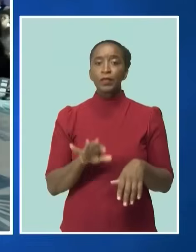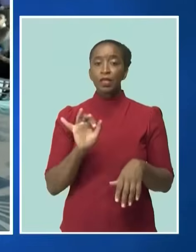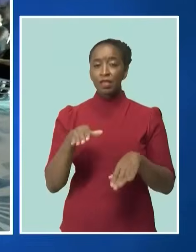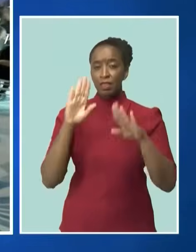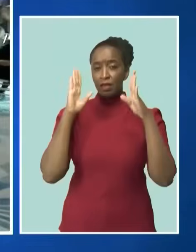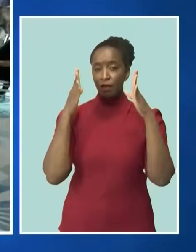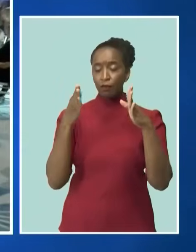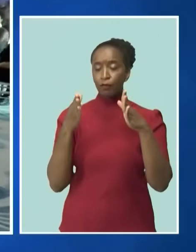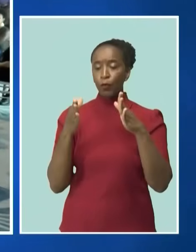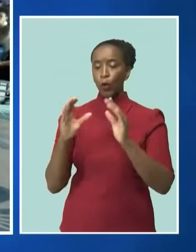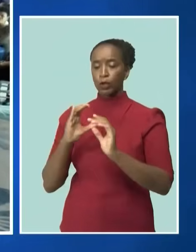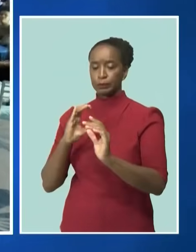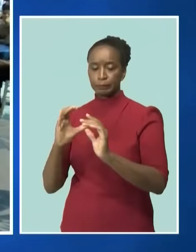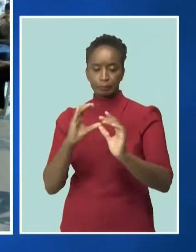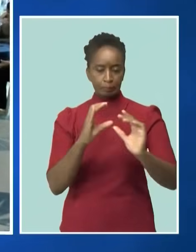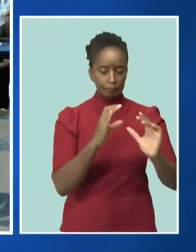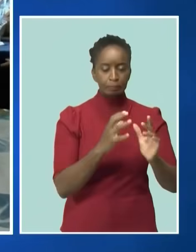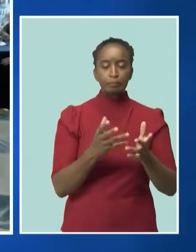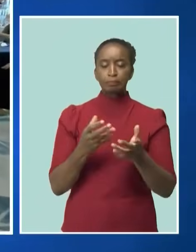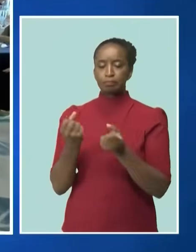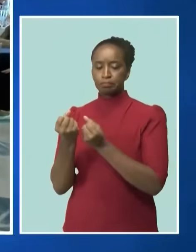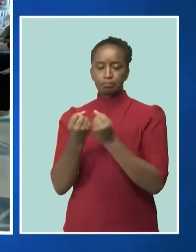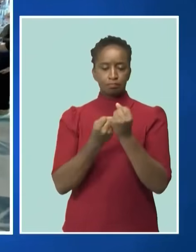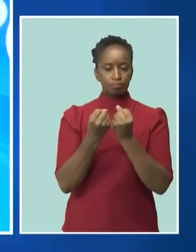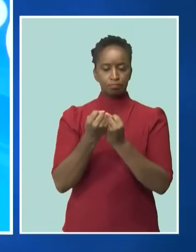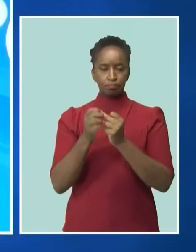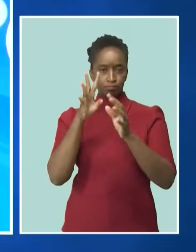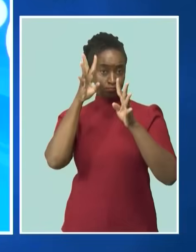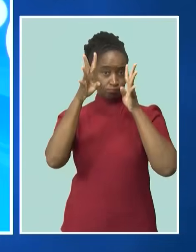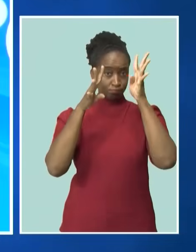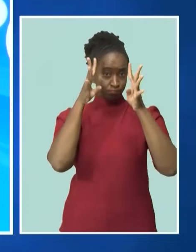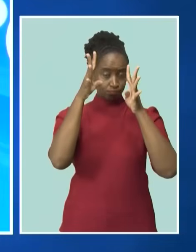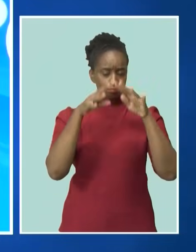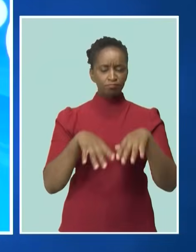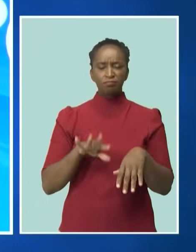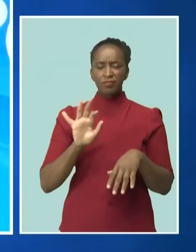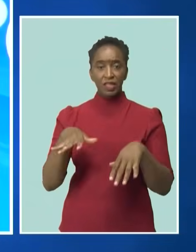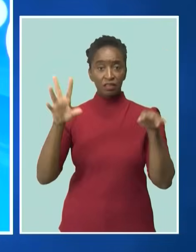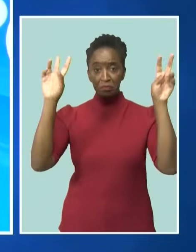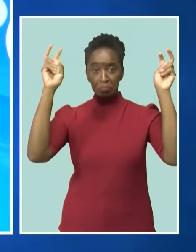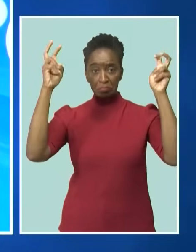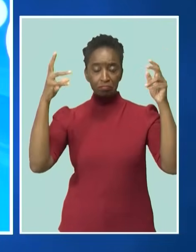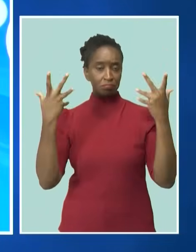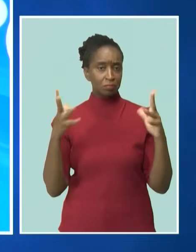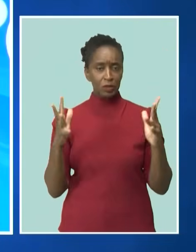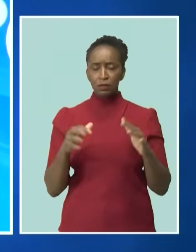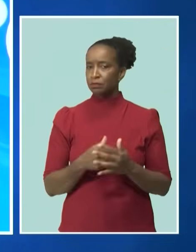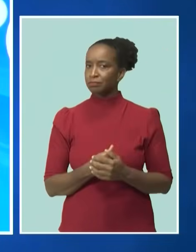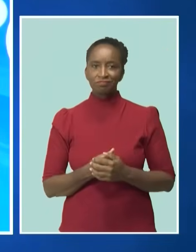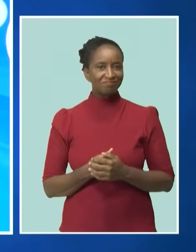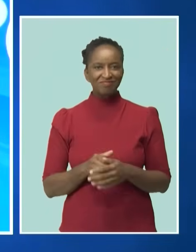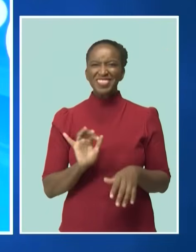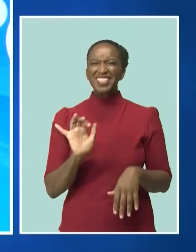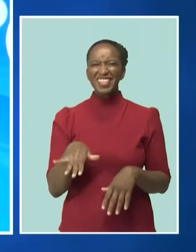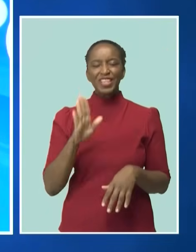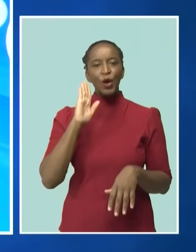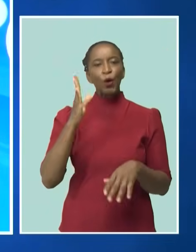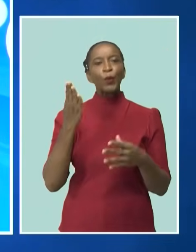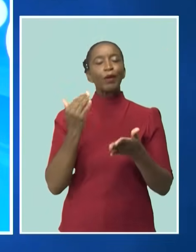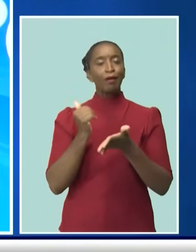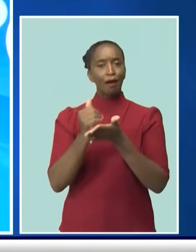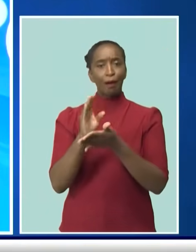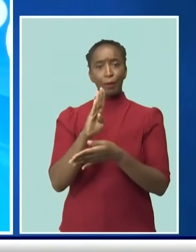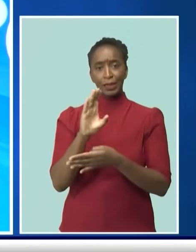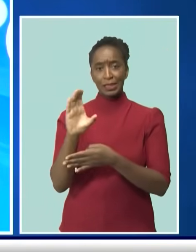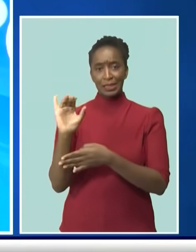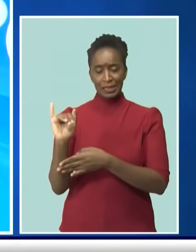innovate, he told the ceremony that it's not merely a slogan, but rather the driving force that will propel the Chamber forward.